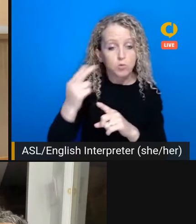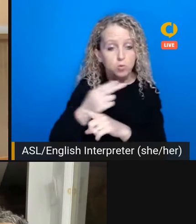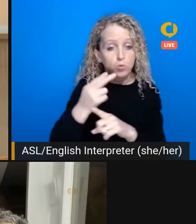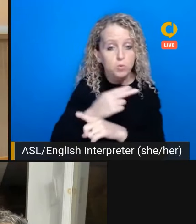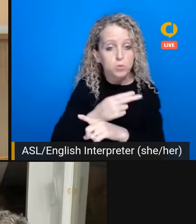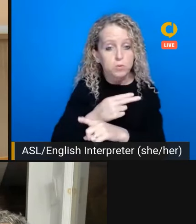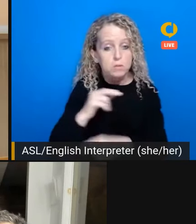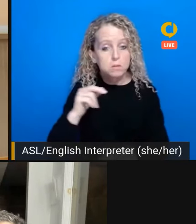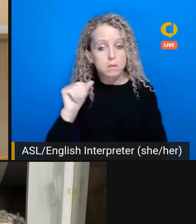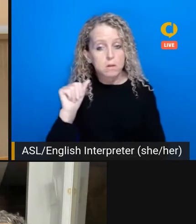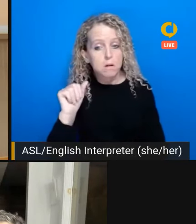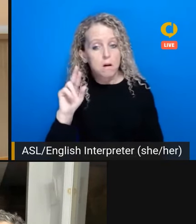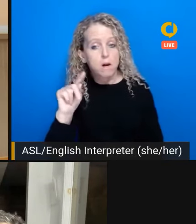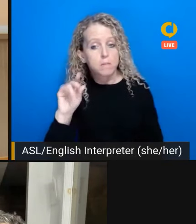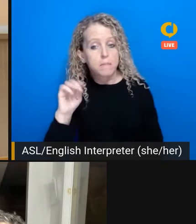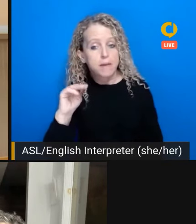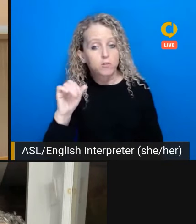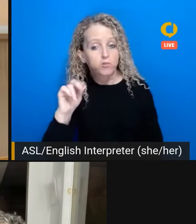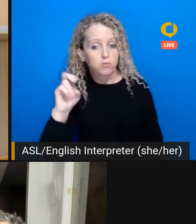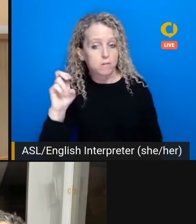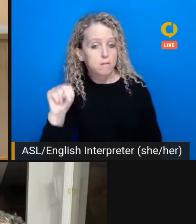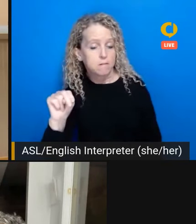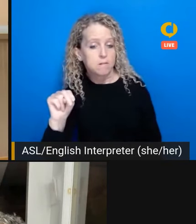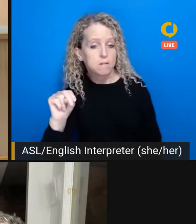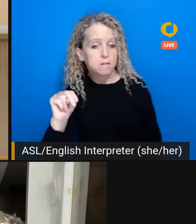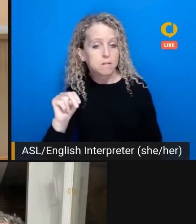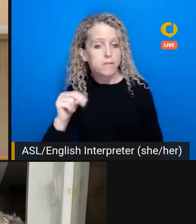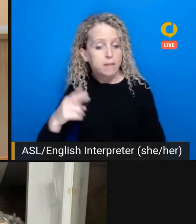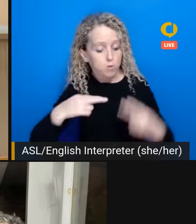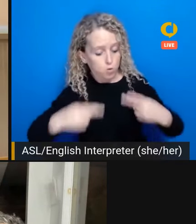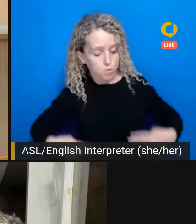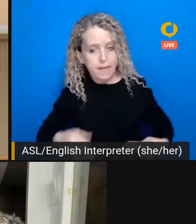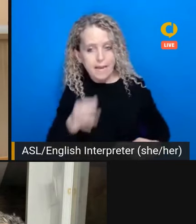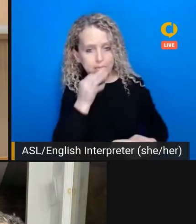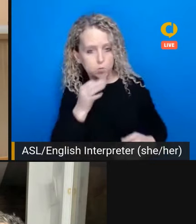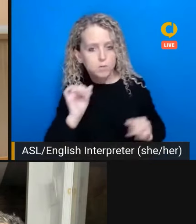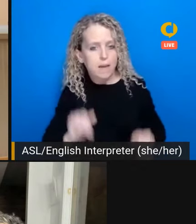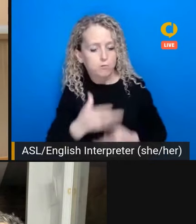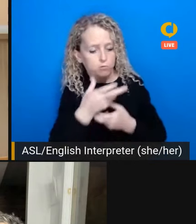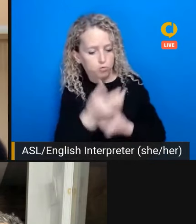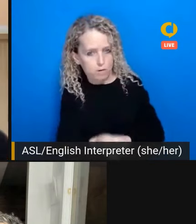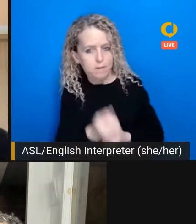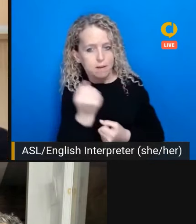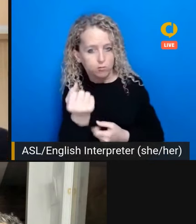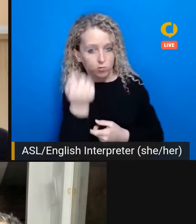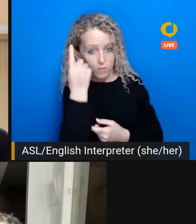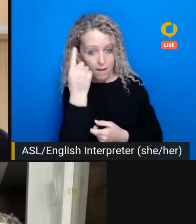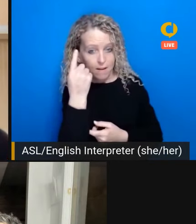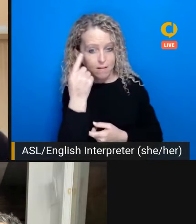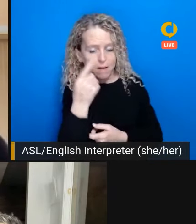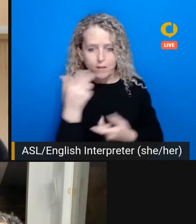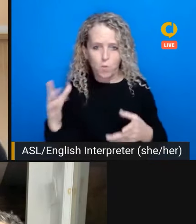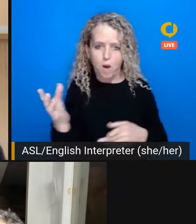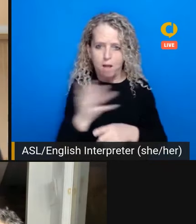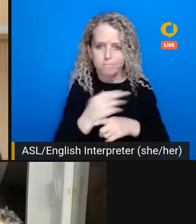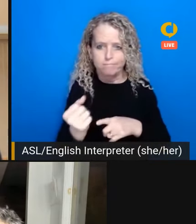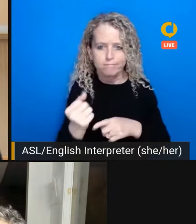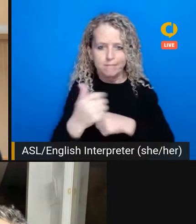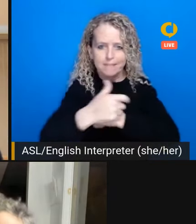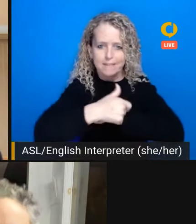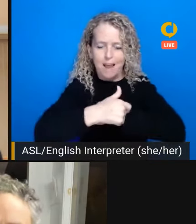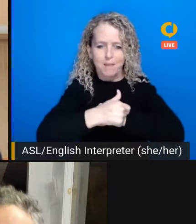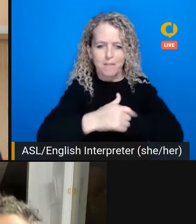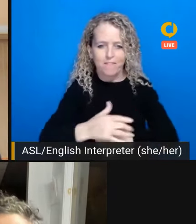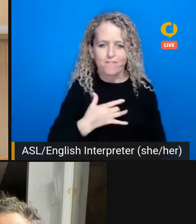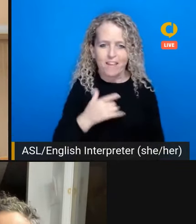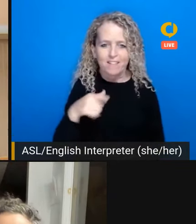expert can trust, automation that the human expert can understand. I don't want to take more time. I gave a good lecture